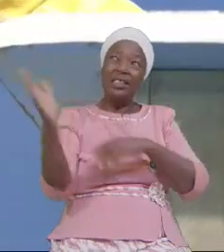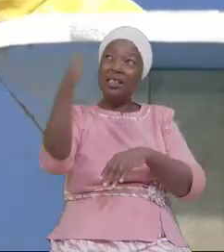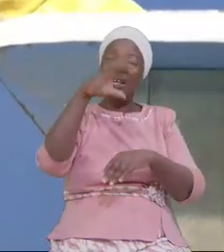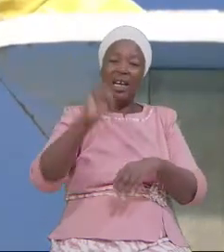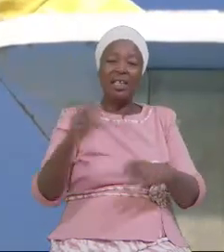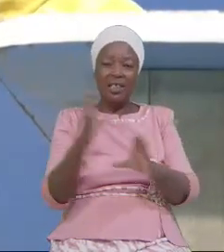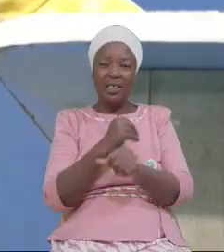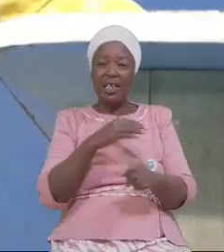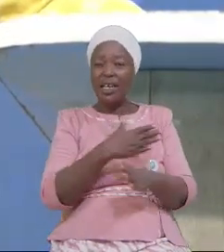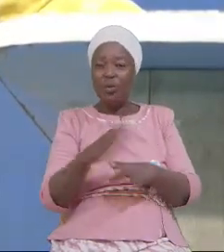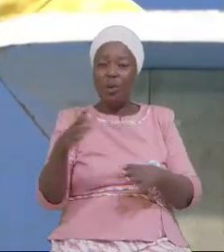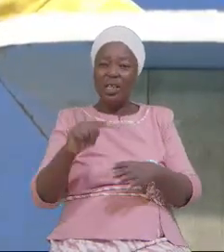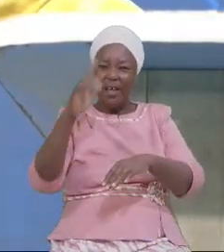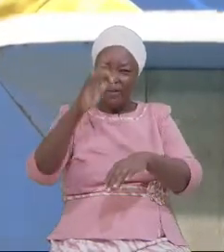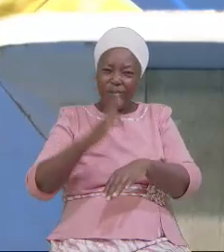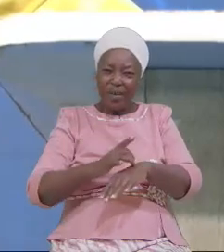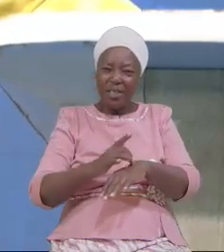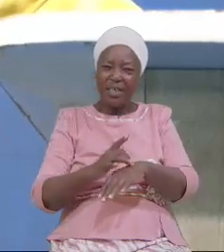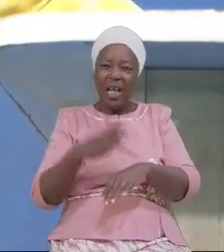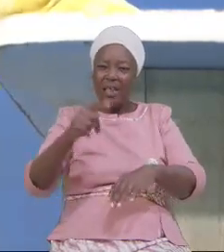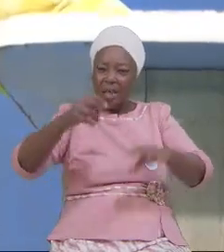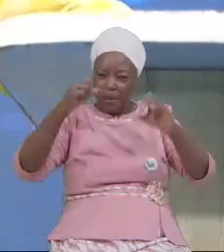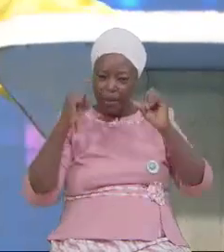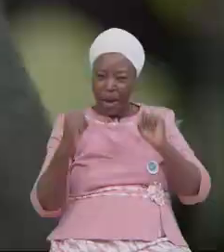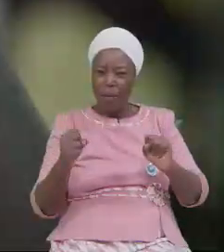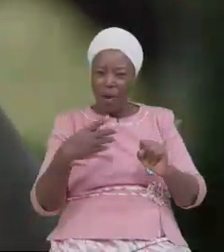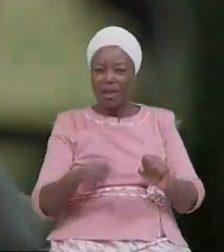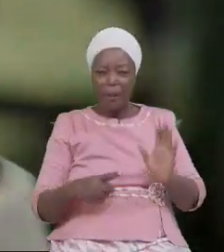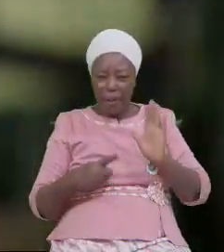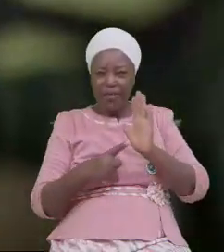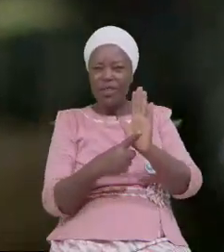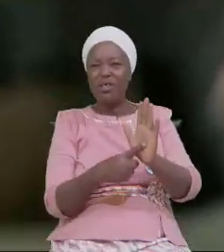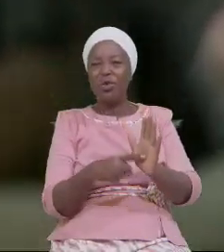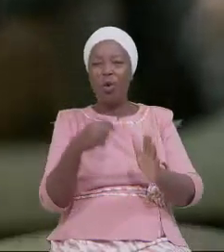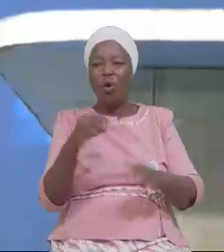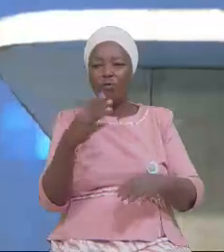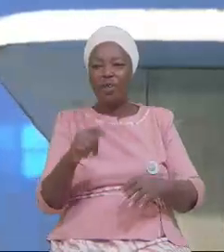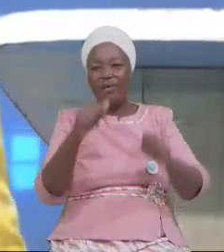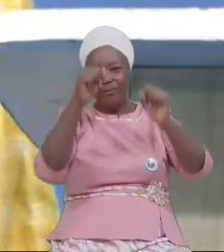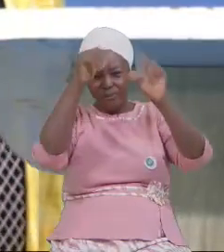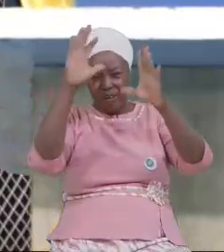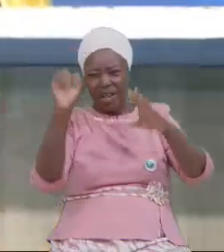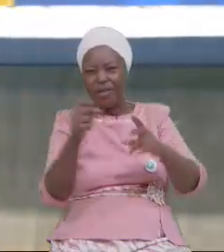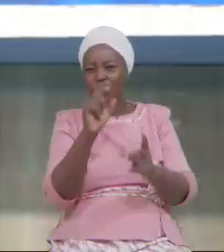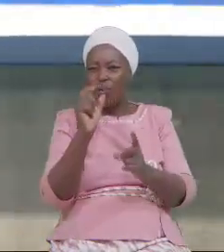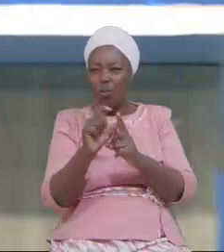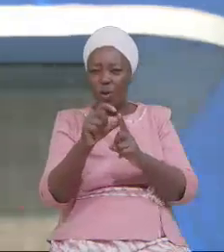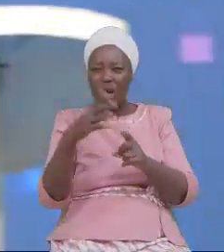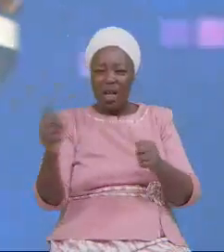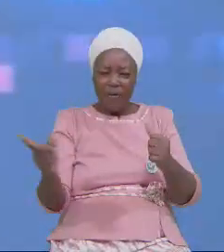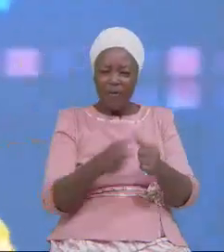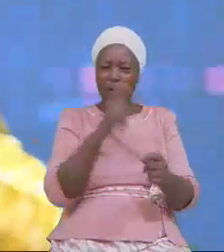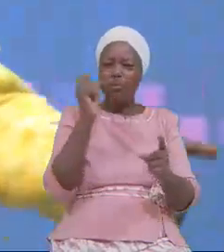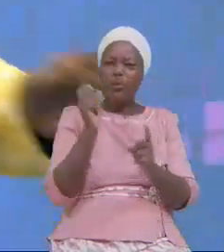effect, the power, the manifestation of the Father's word, the foremost